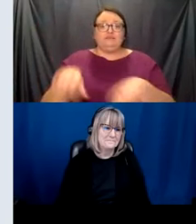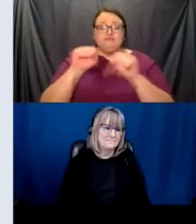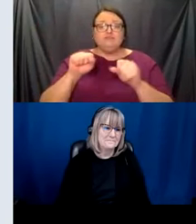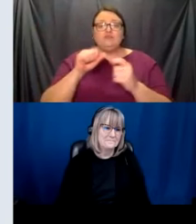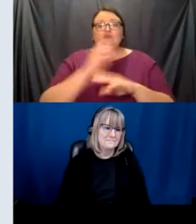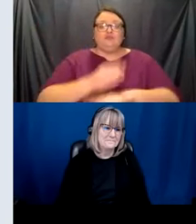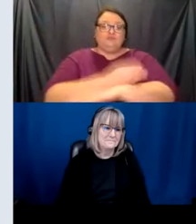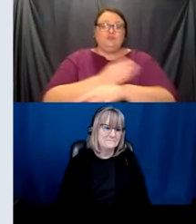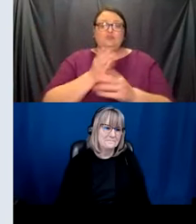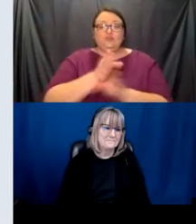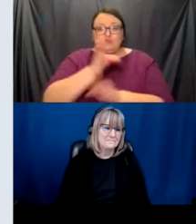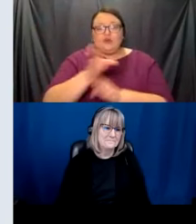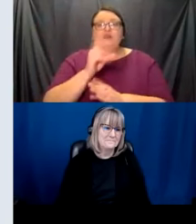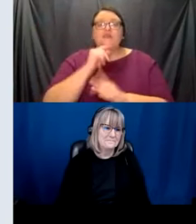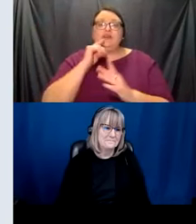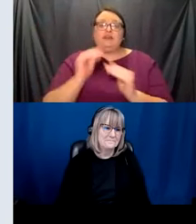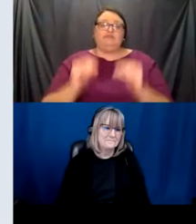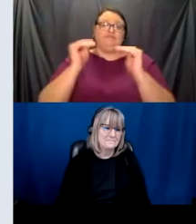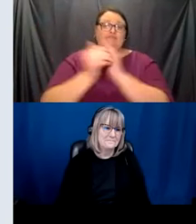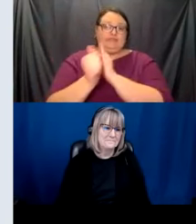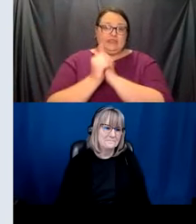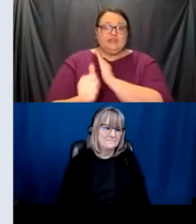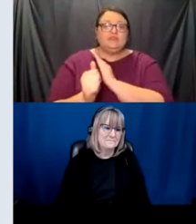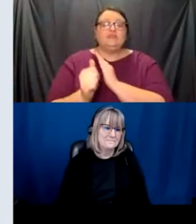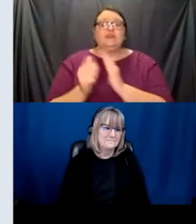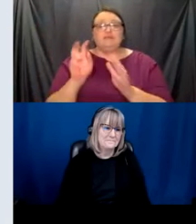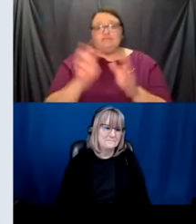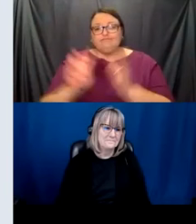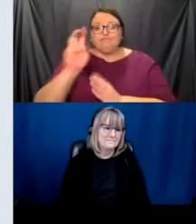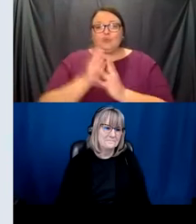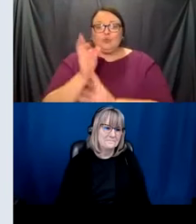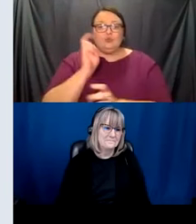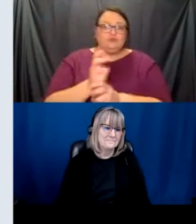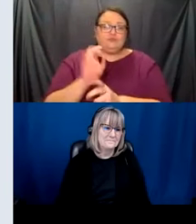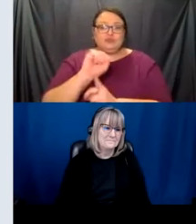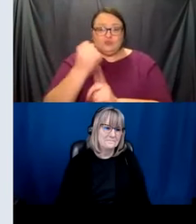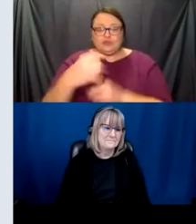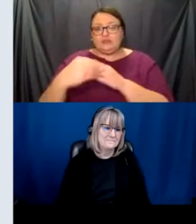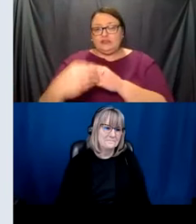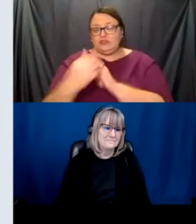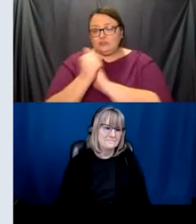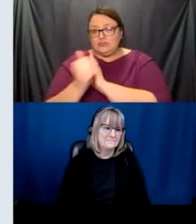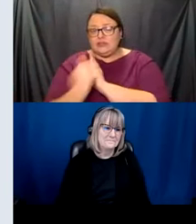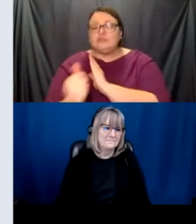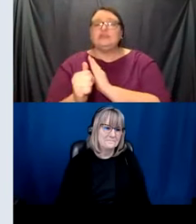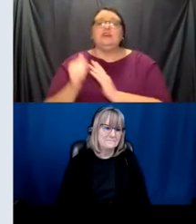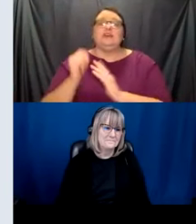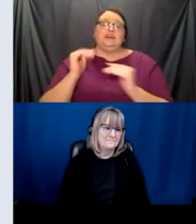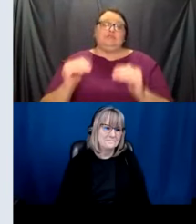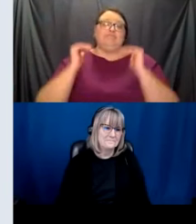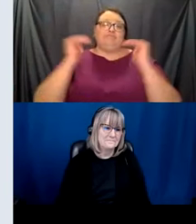skills. Navigating through tough situations, leadership skills, excelling in their